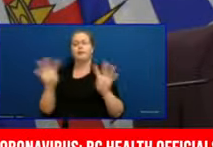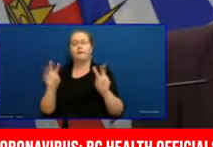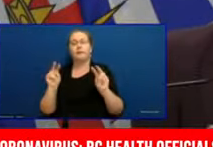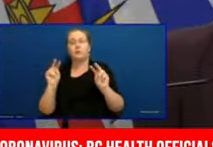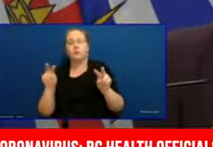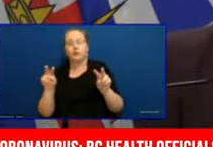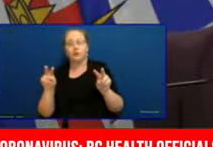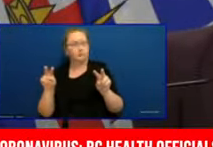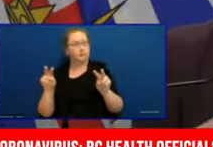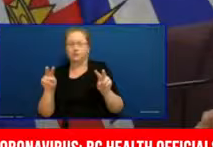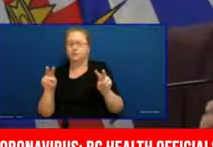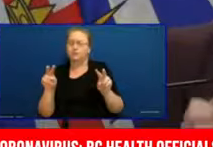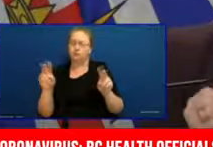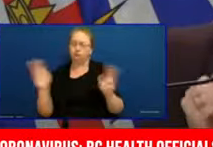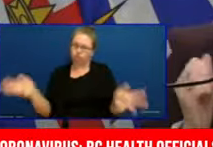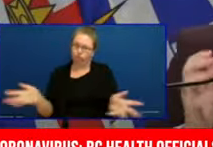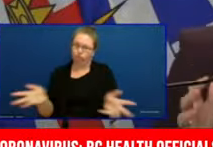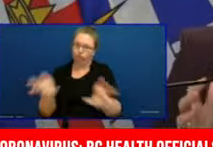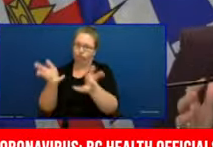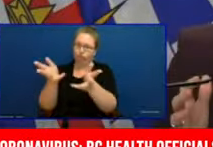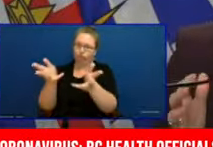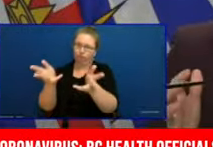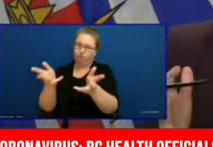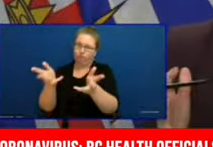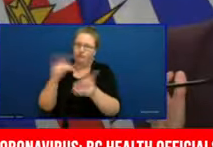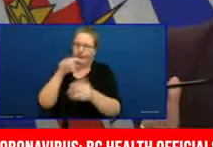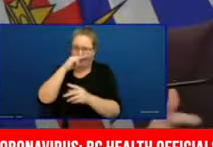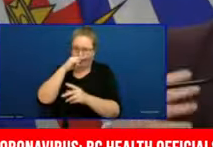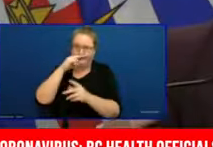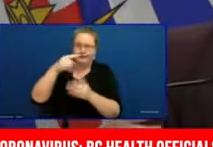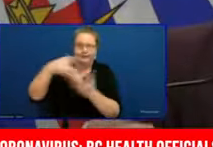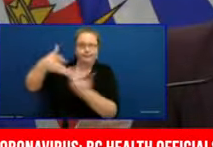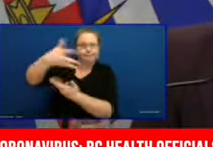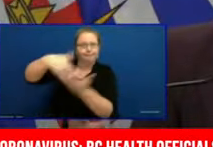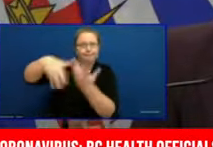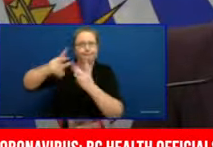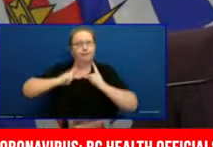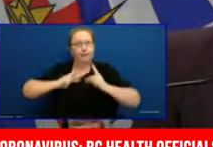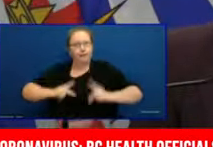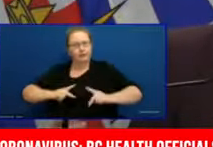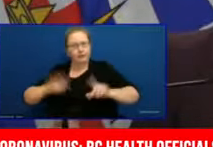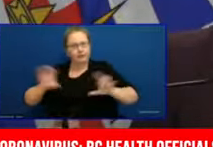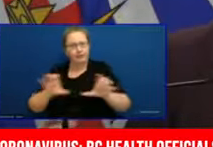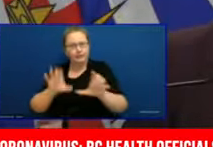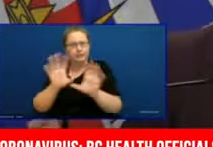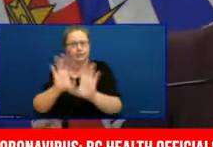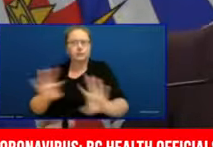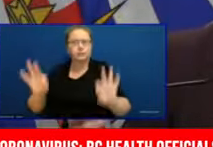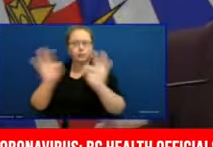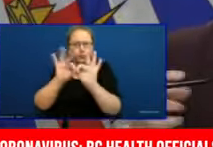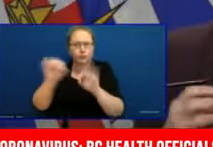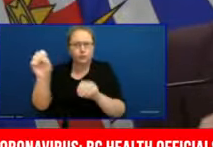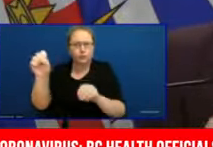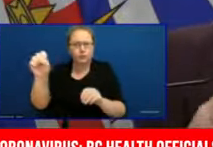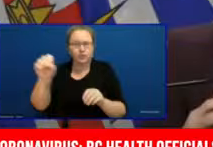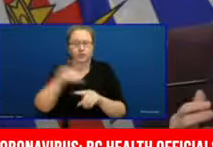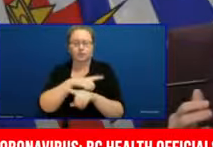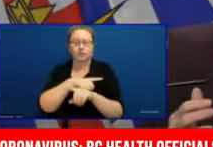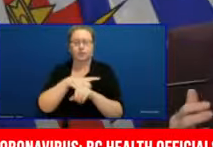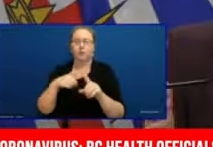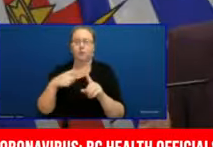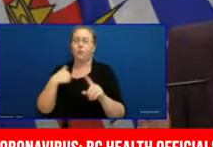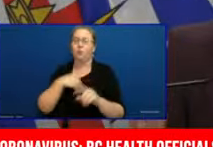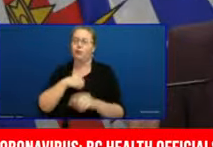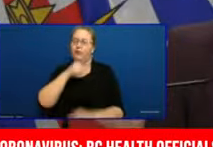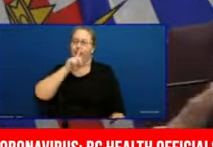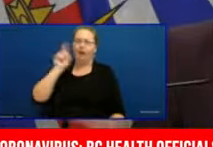have some, let the kids go. I think it's incredibly important that we keep that physical activity available for kids, and that's one of